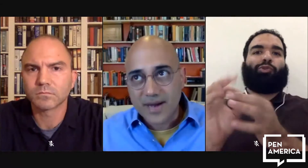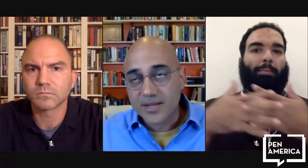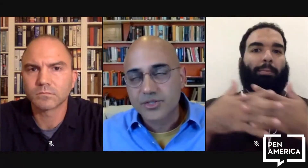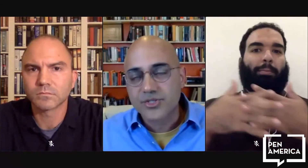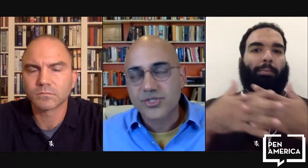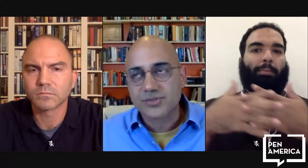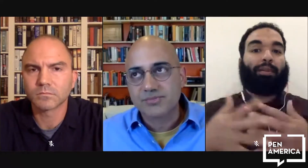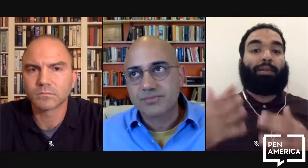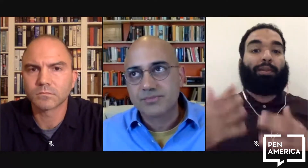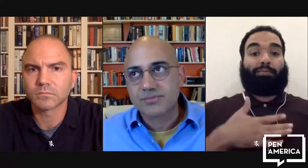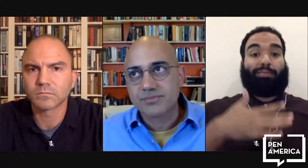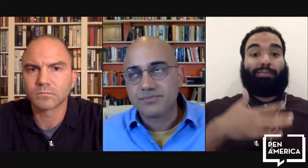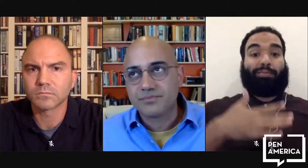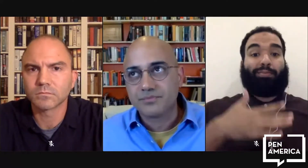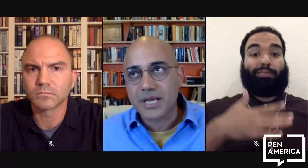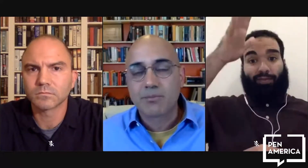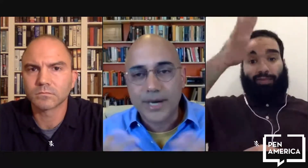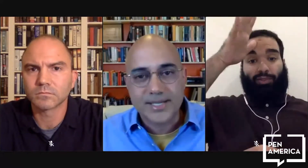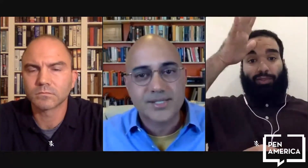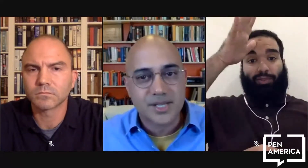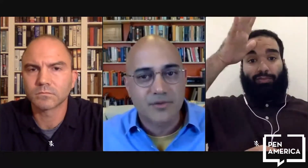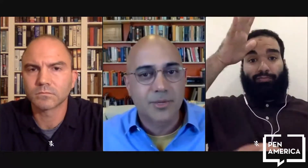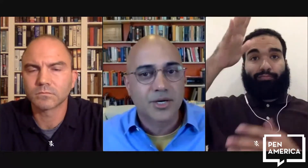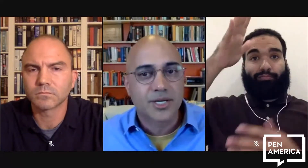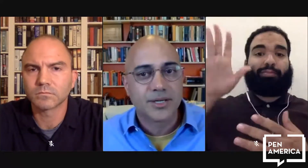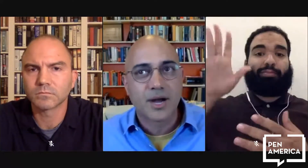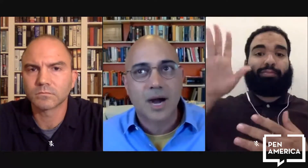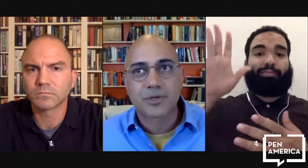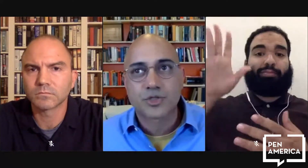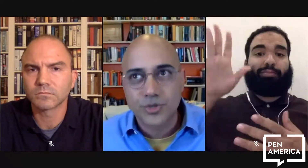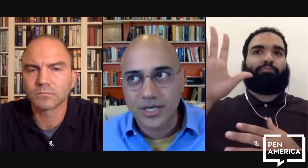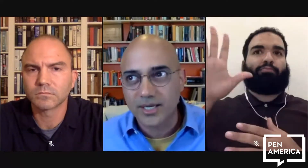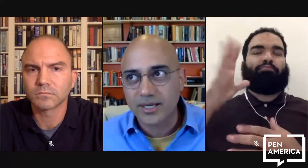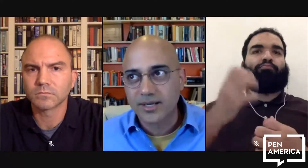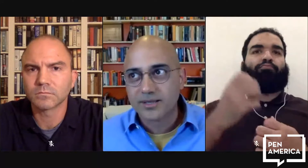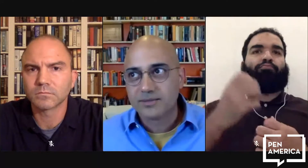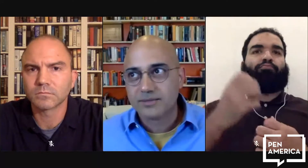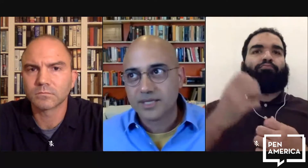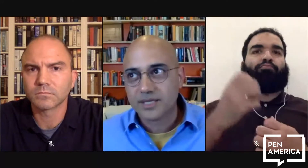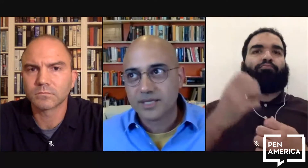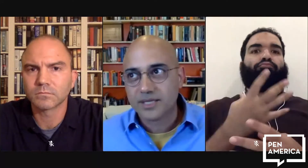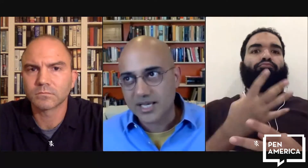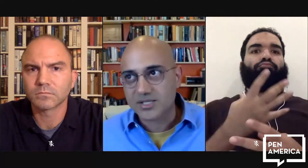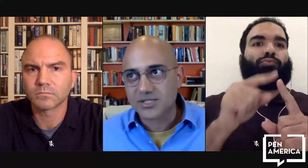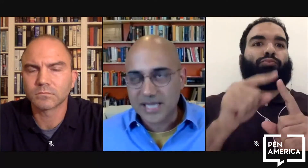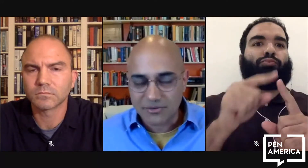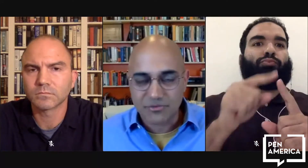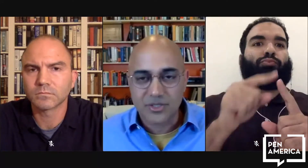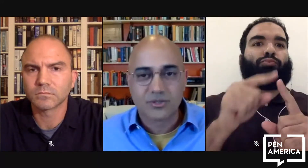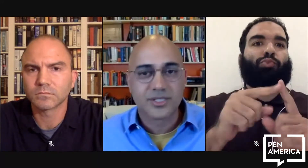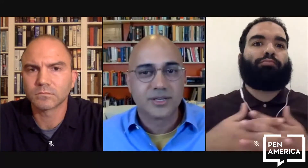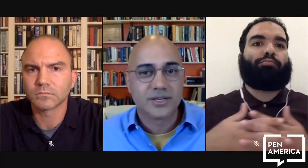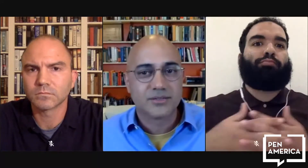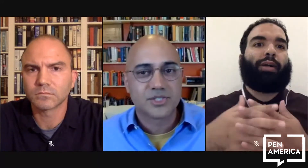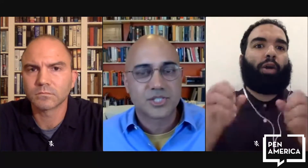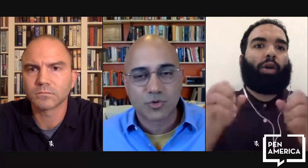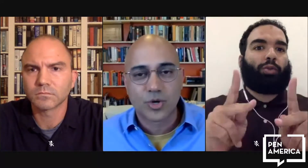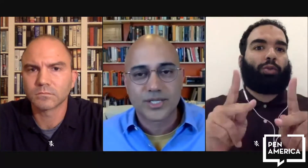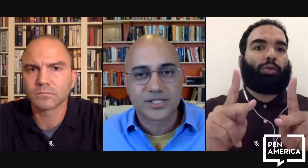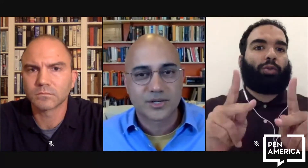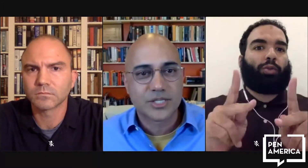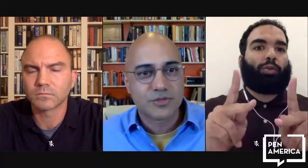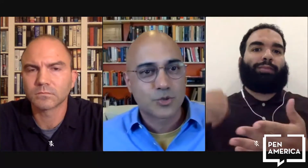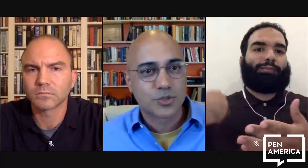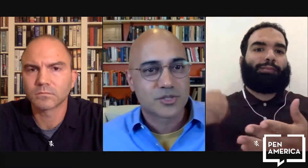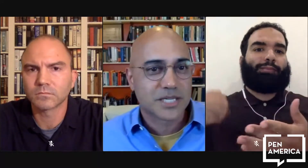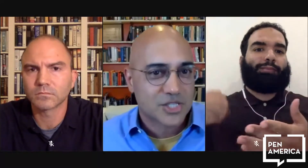my father's embrace of American opportunity, in this case, debt-filled and steroids,